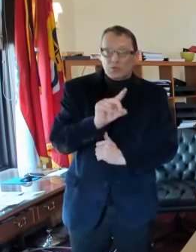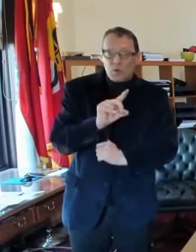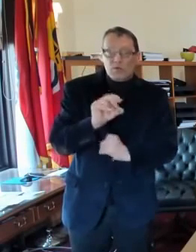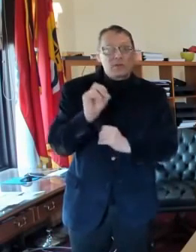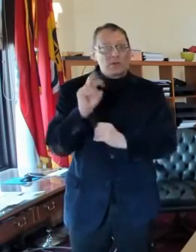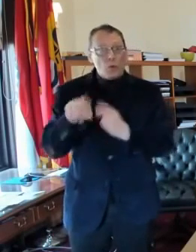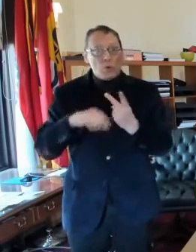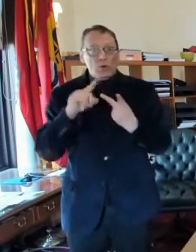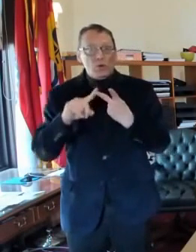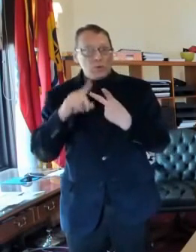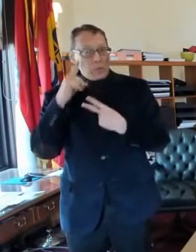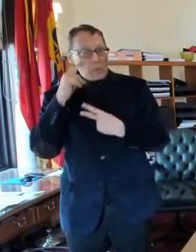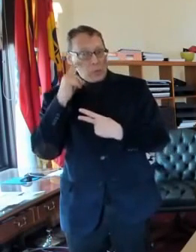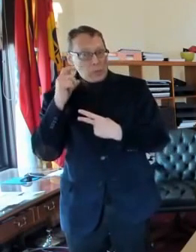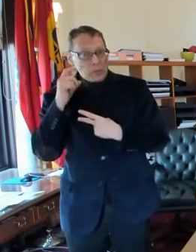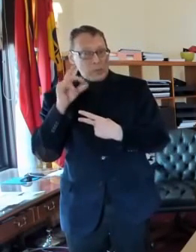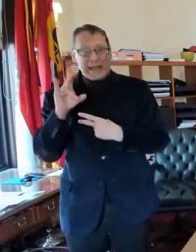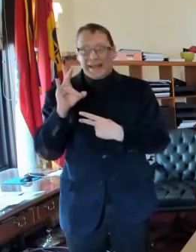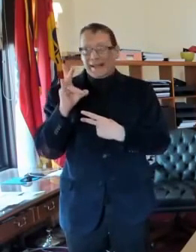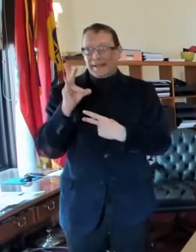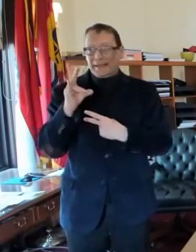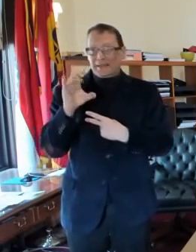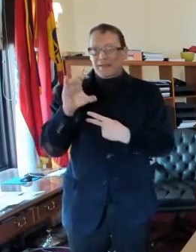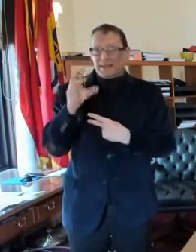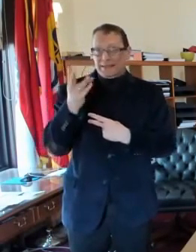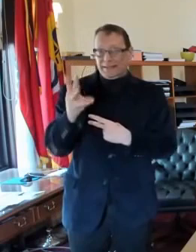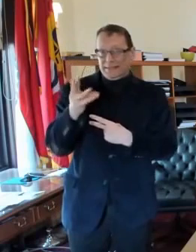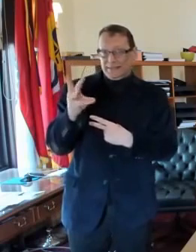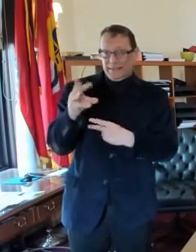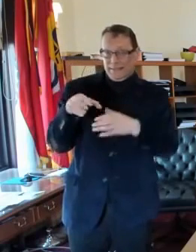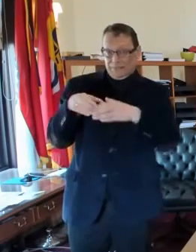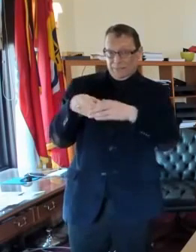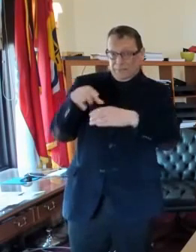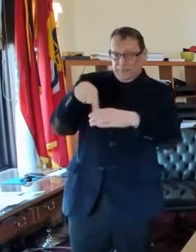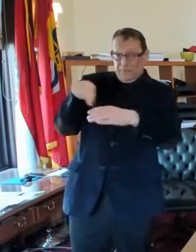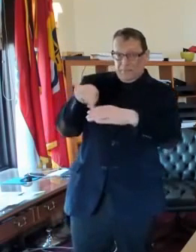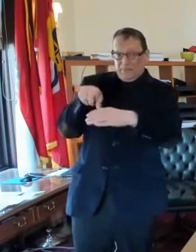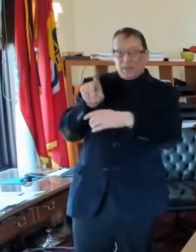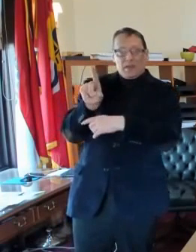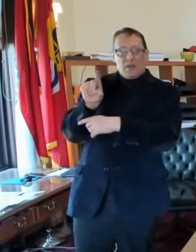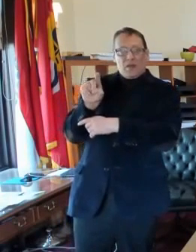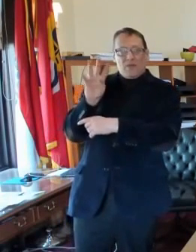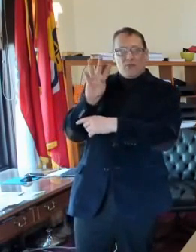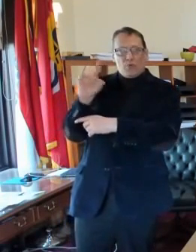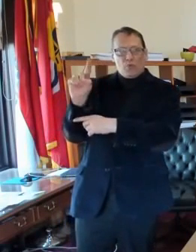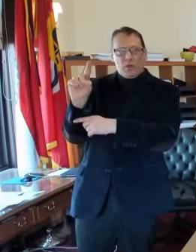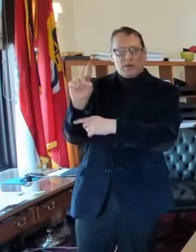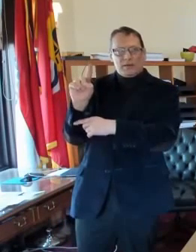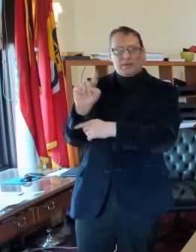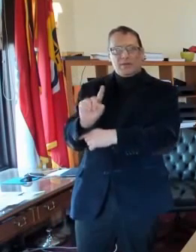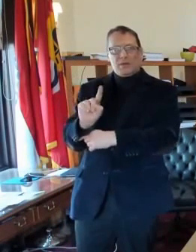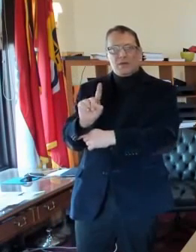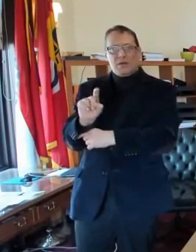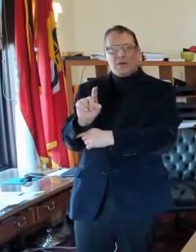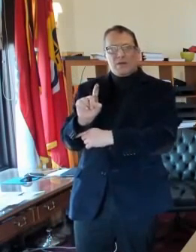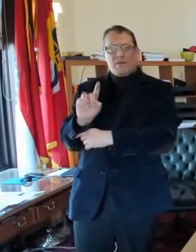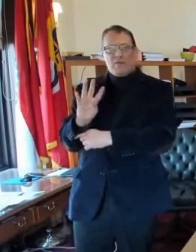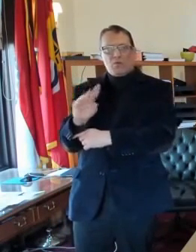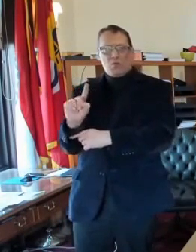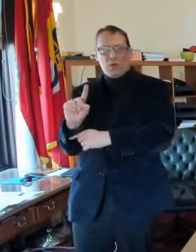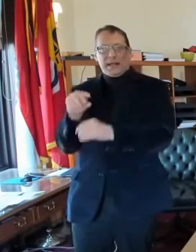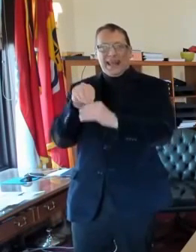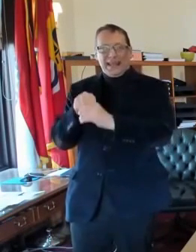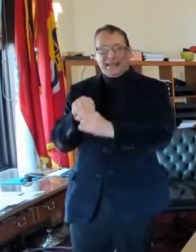suspected positive, 716. Of those people, we still have 141 people that are in